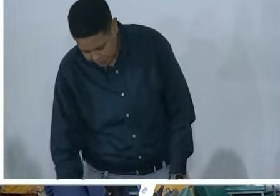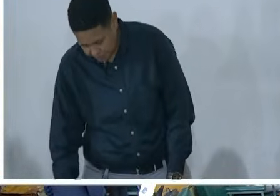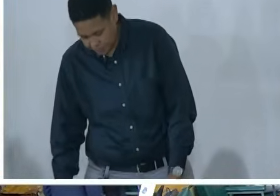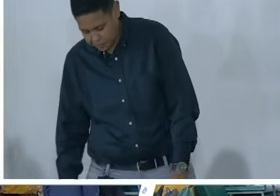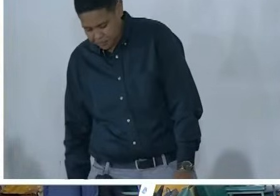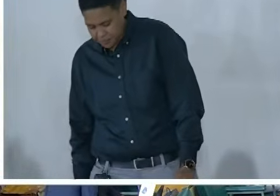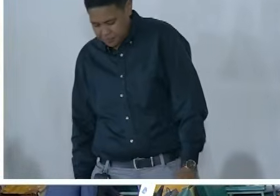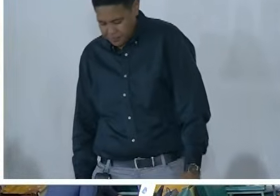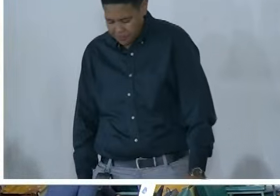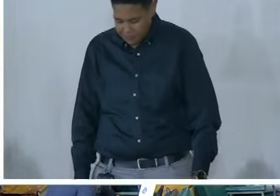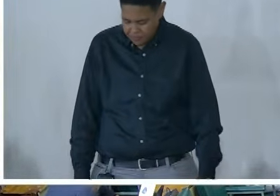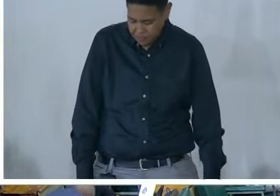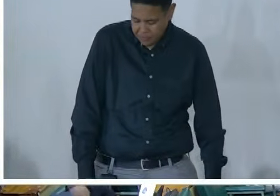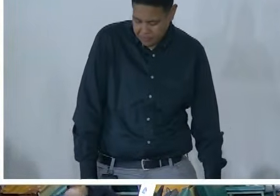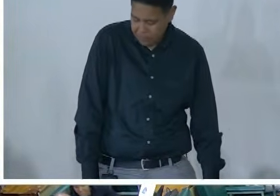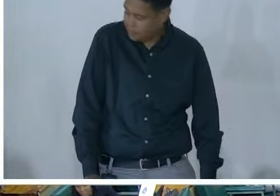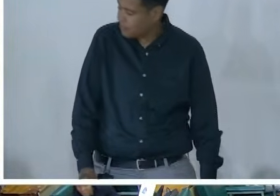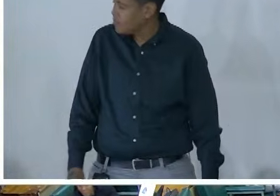Let me just,